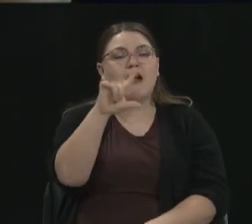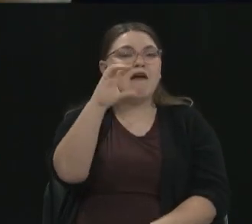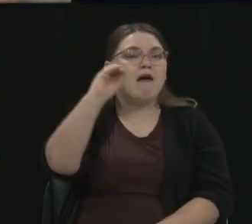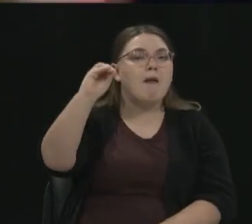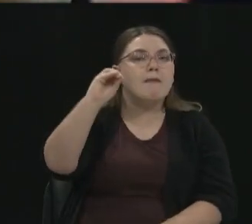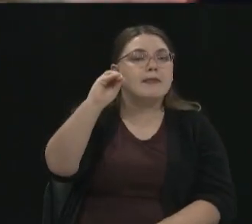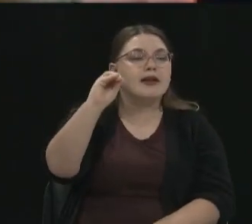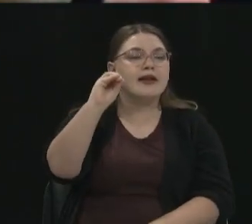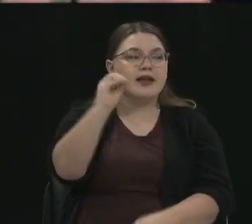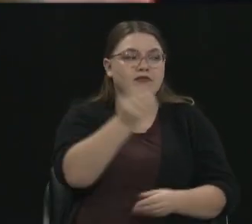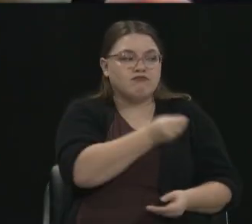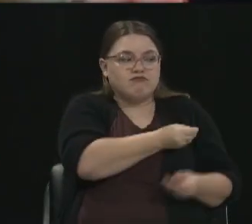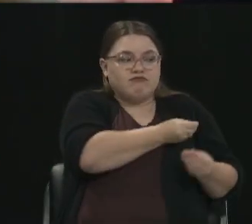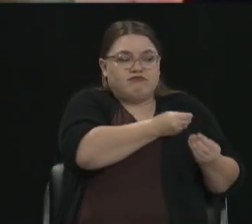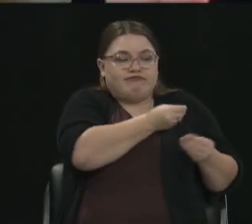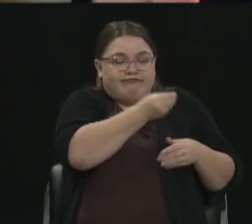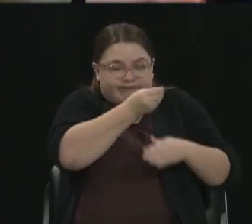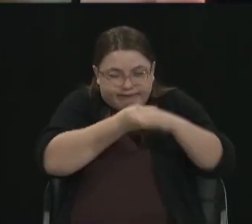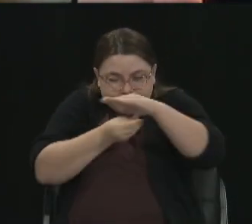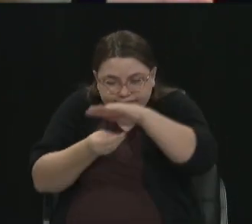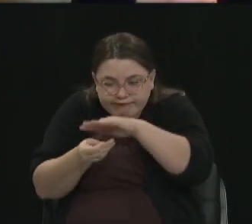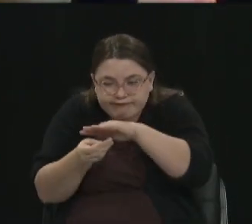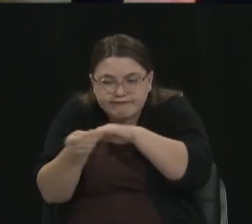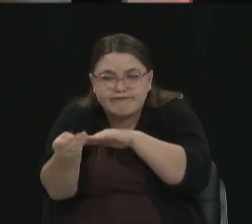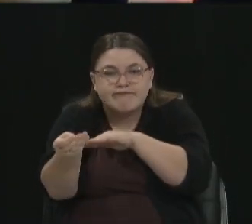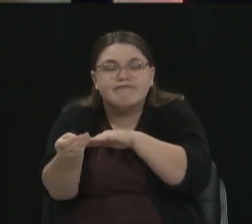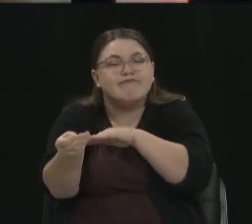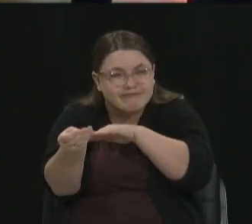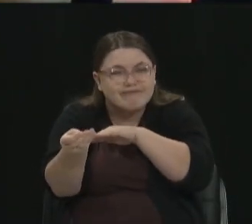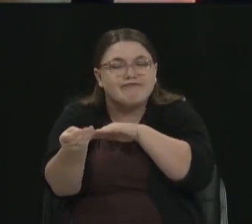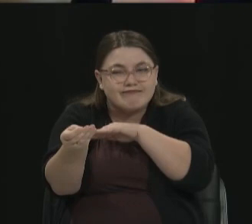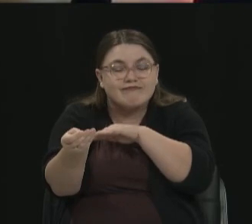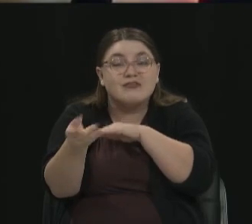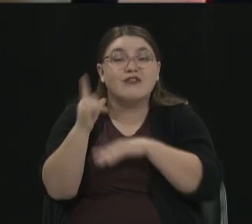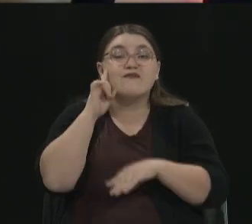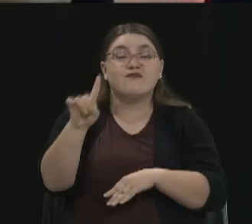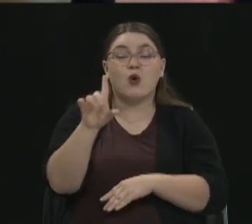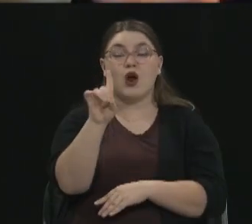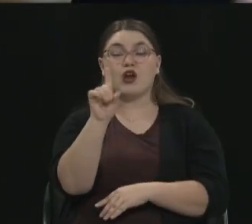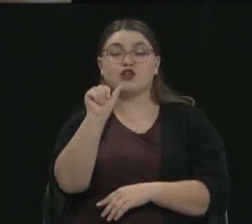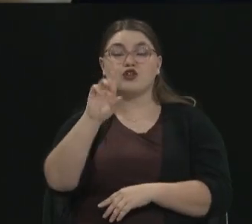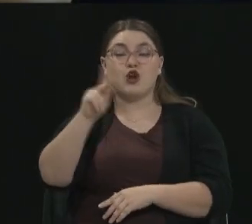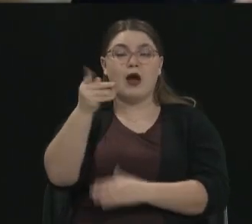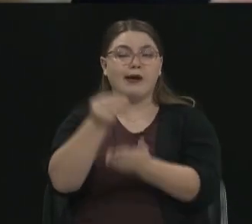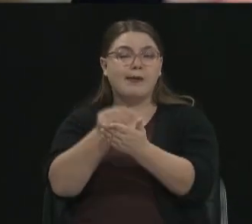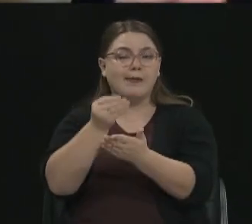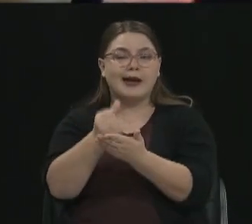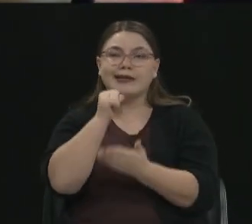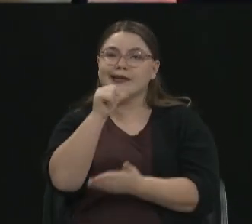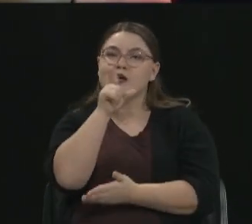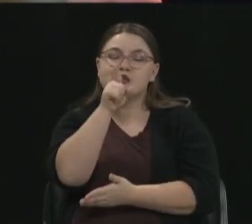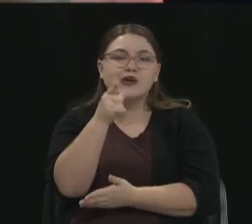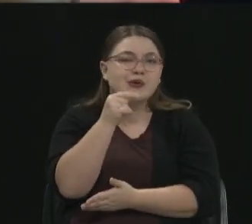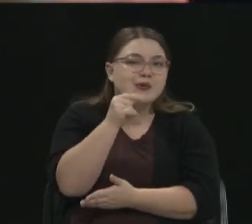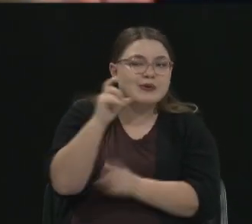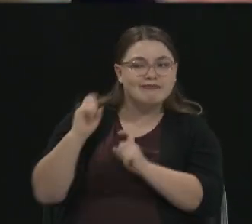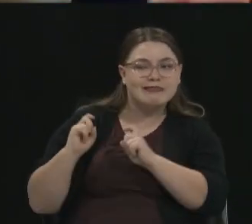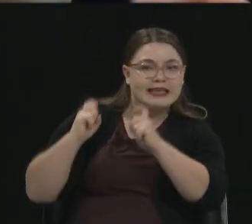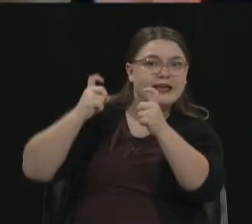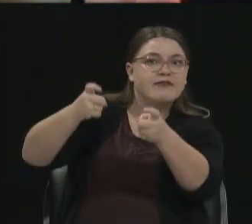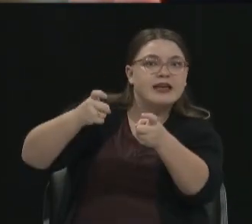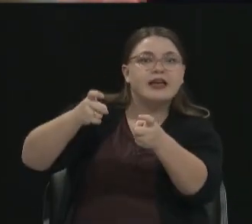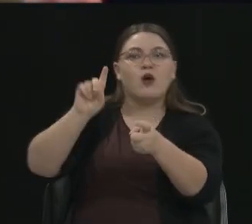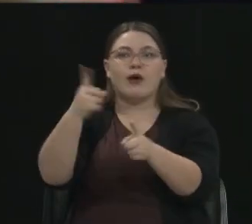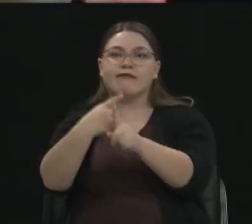think of a continuum down here at the dark money, we're not really sure who's giving it, and it's illegal for